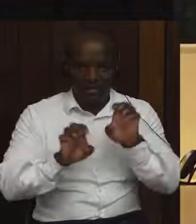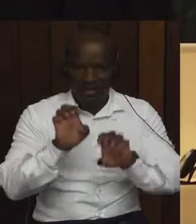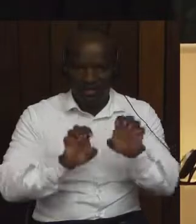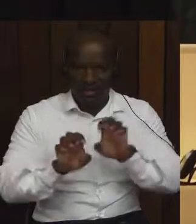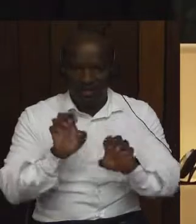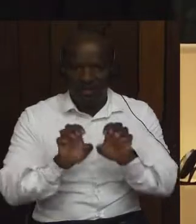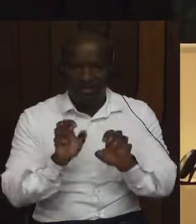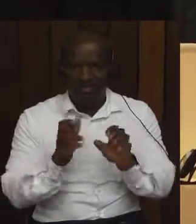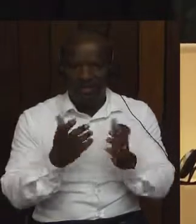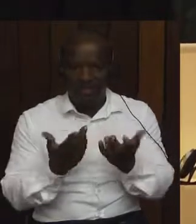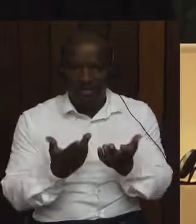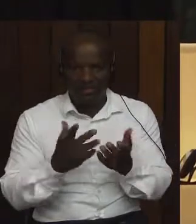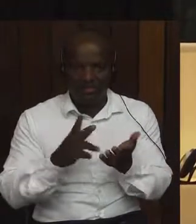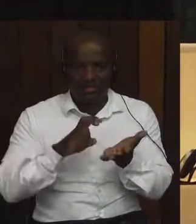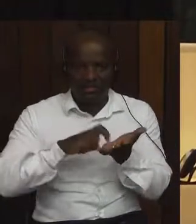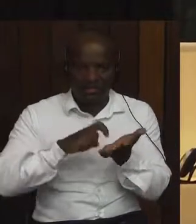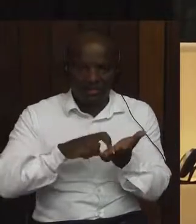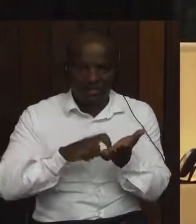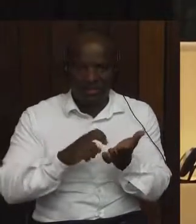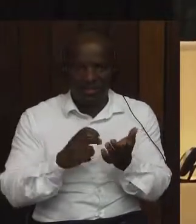this adjustment was